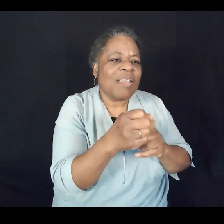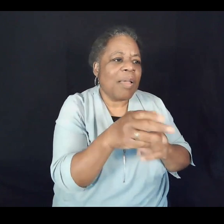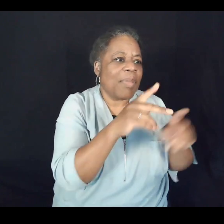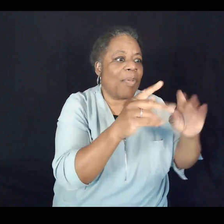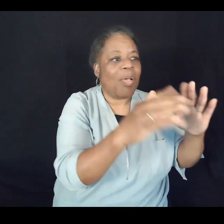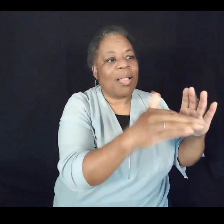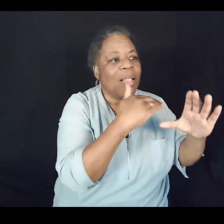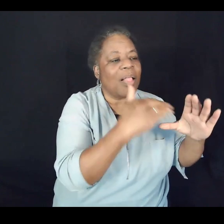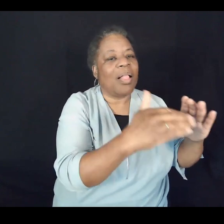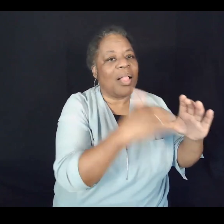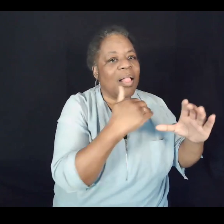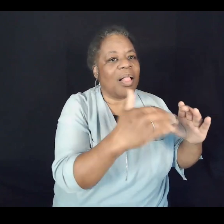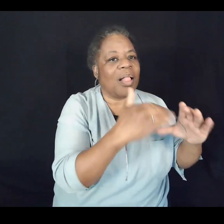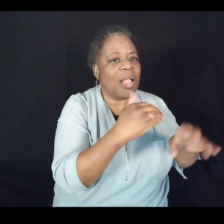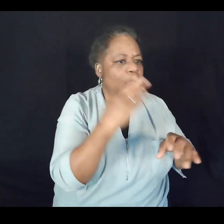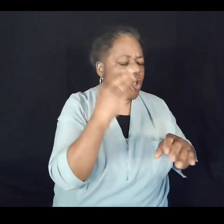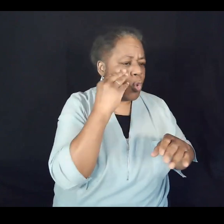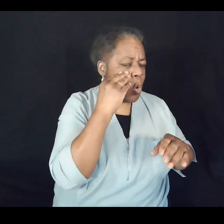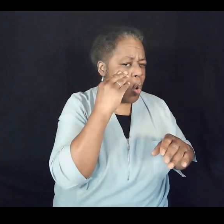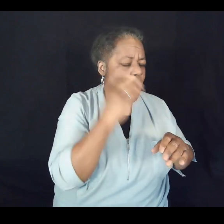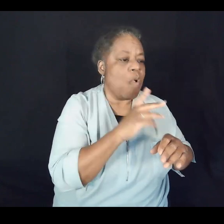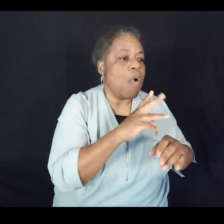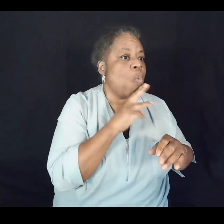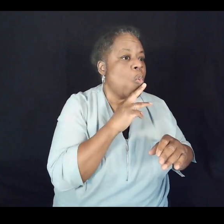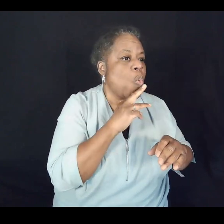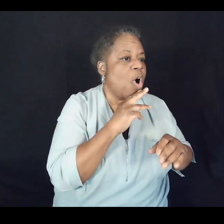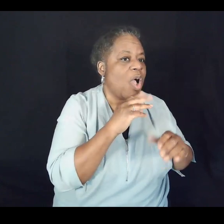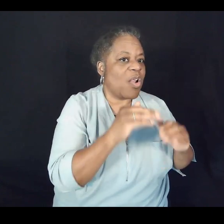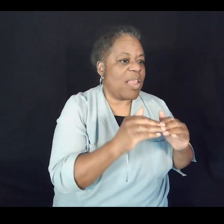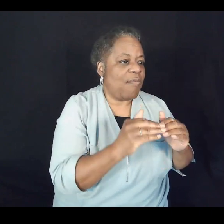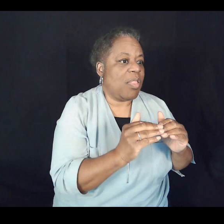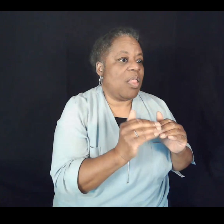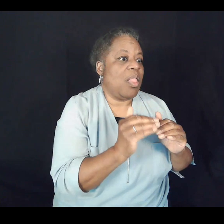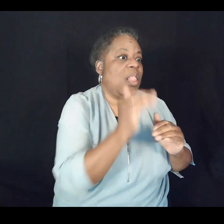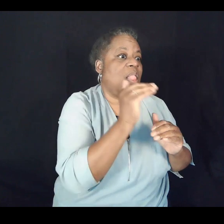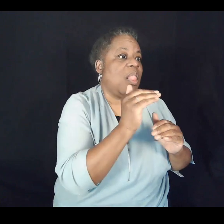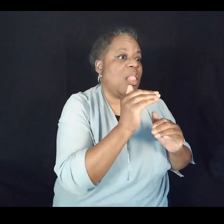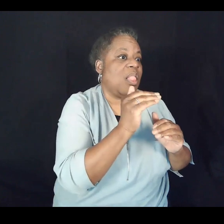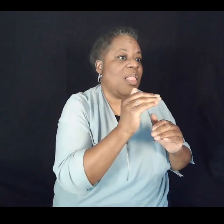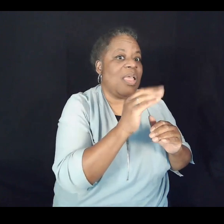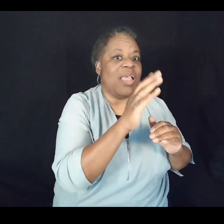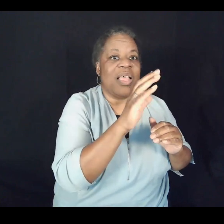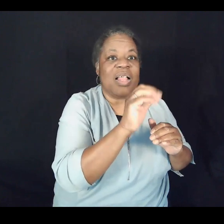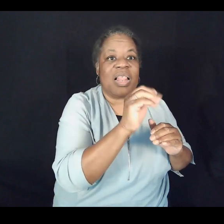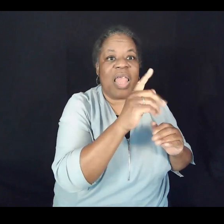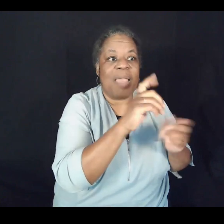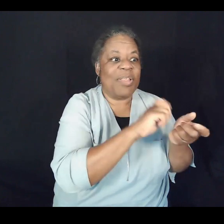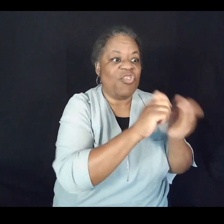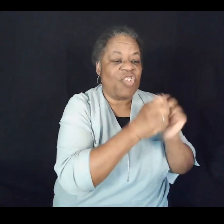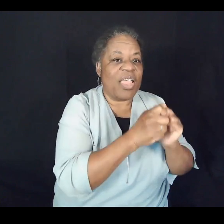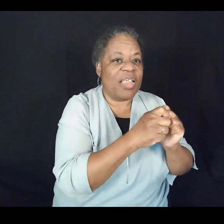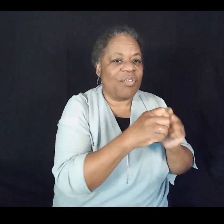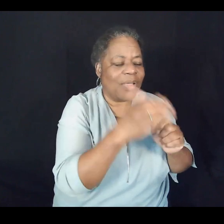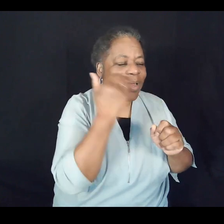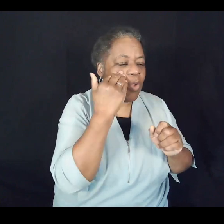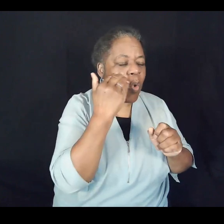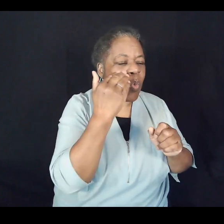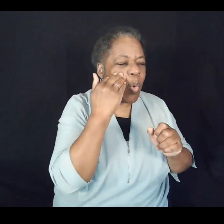you know that the water level is rising and climate change is, and I know. I'm going to be told about a new